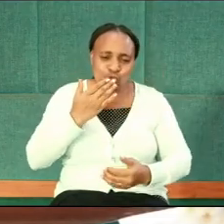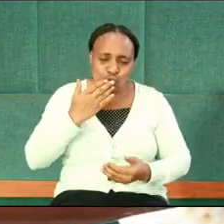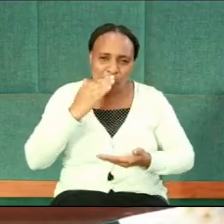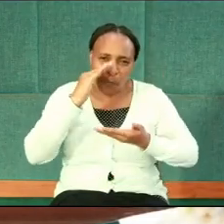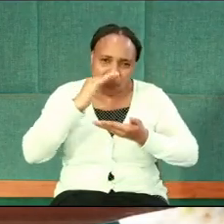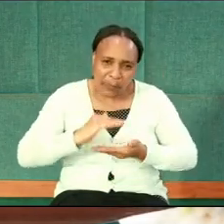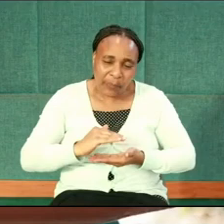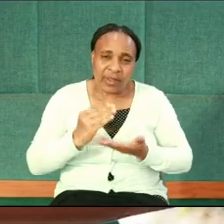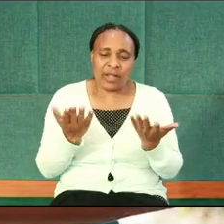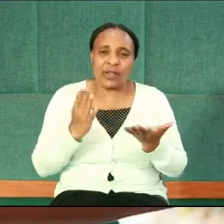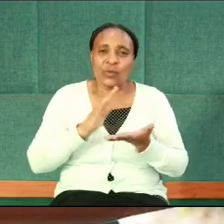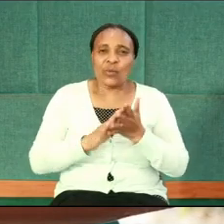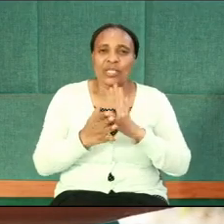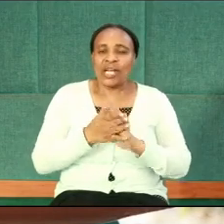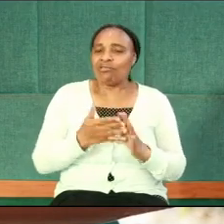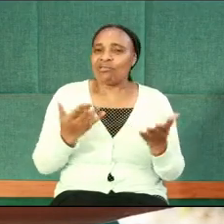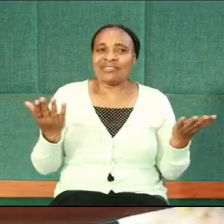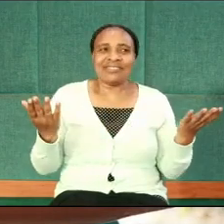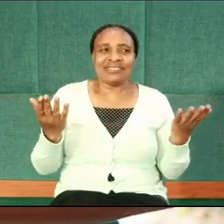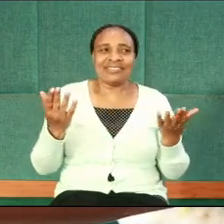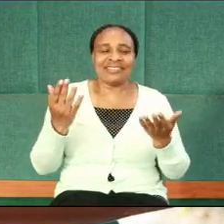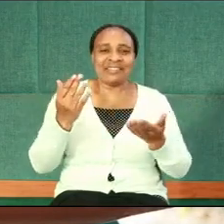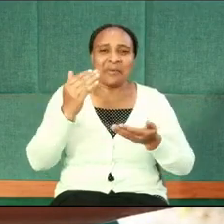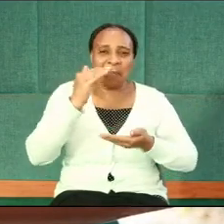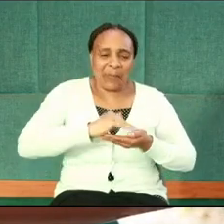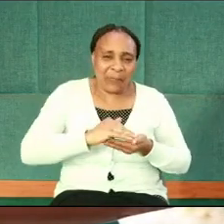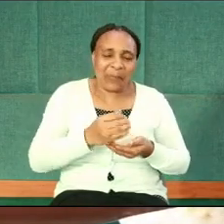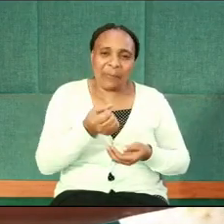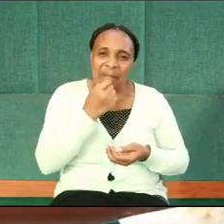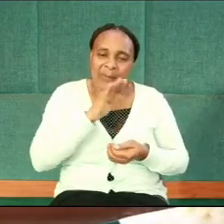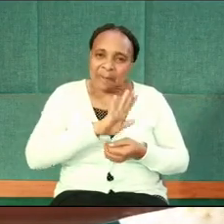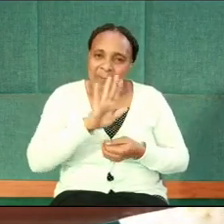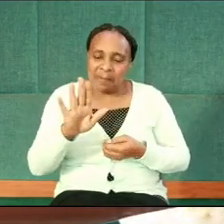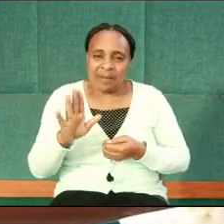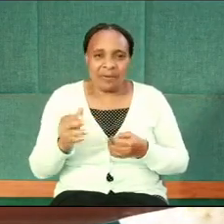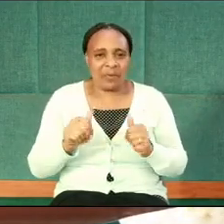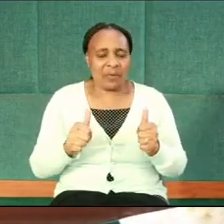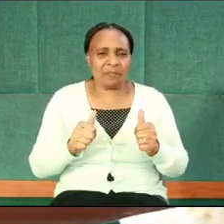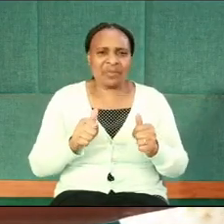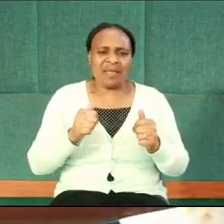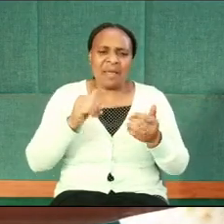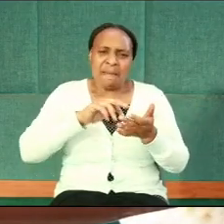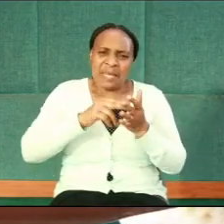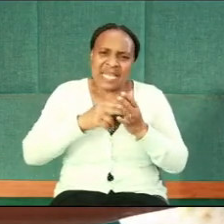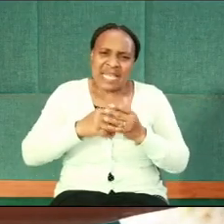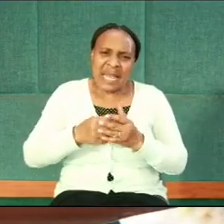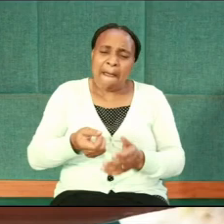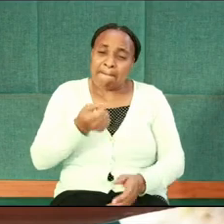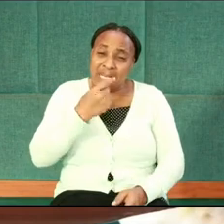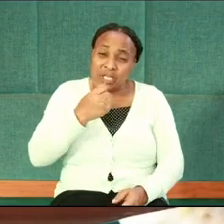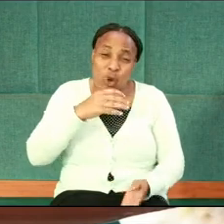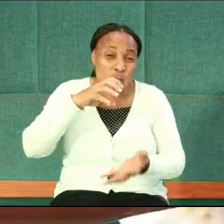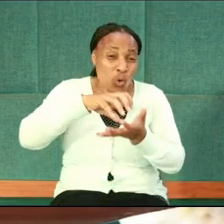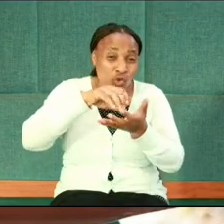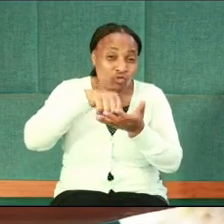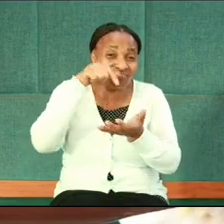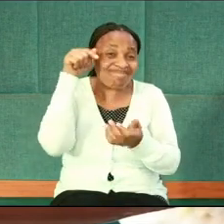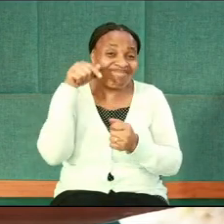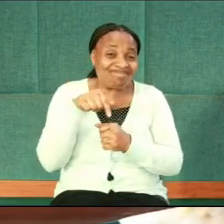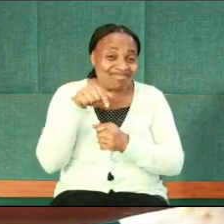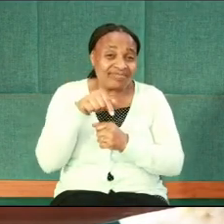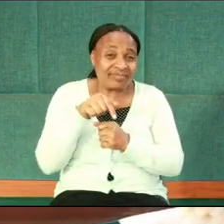down without necessarily even adjusting the doses. So medical conditions, and this can be